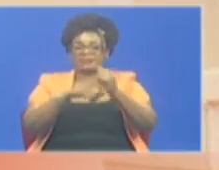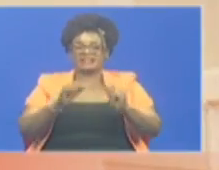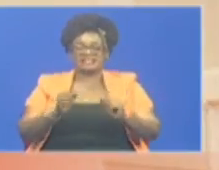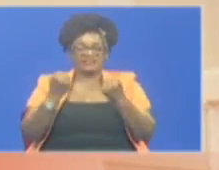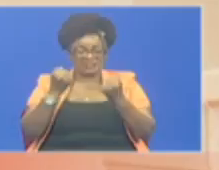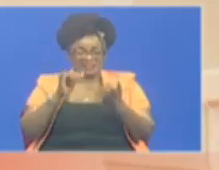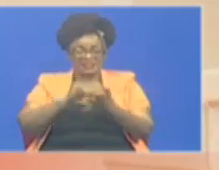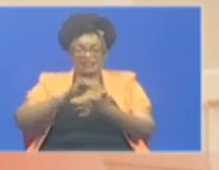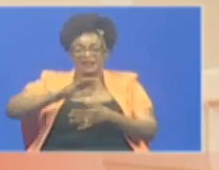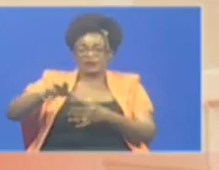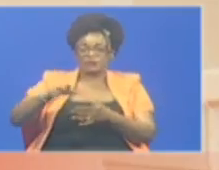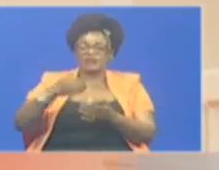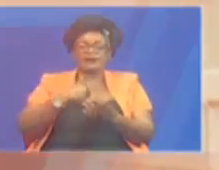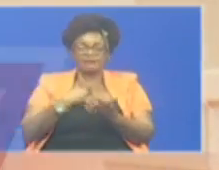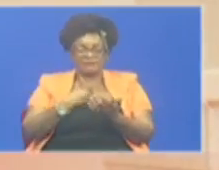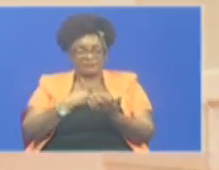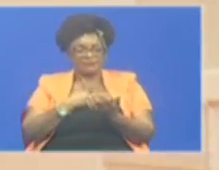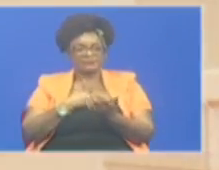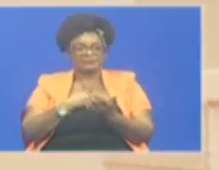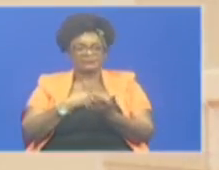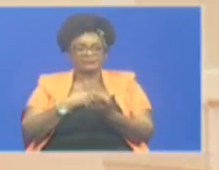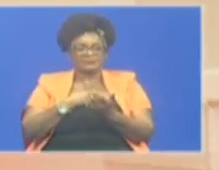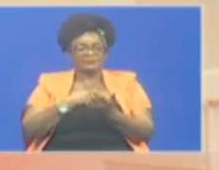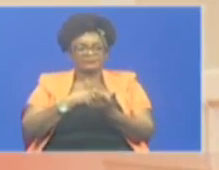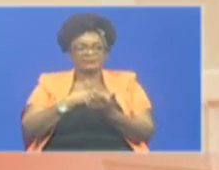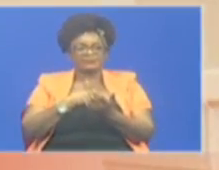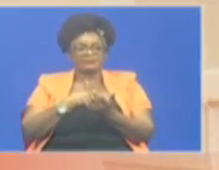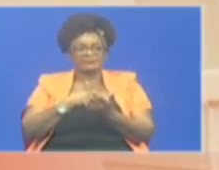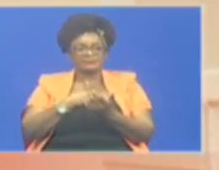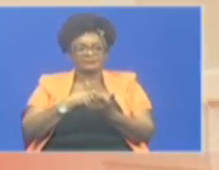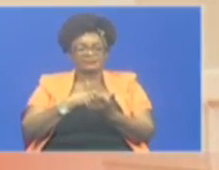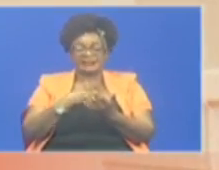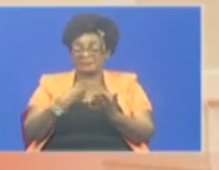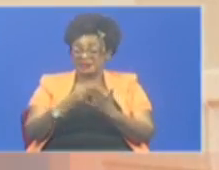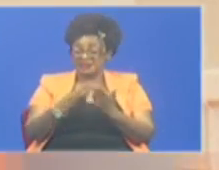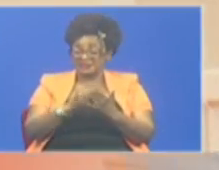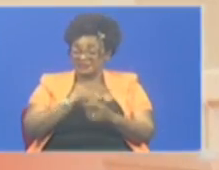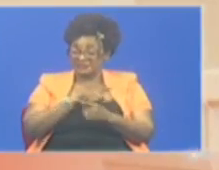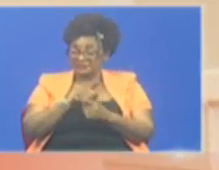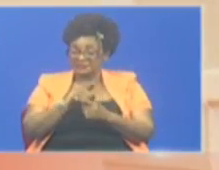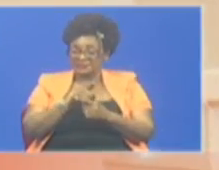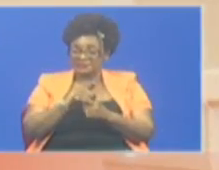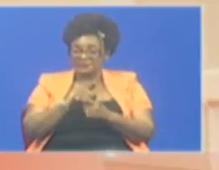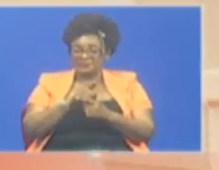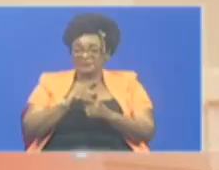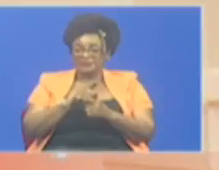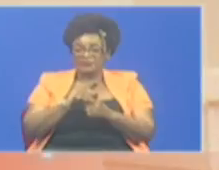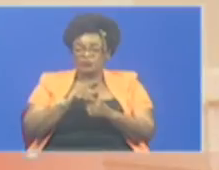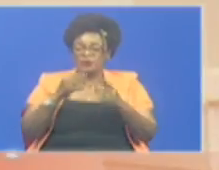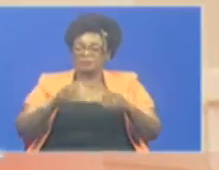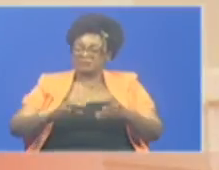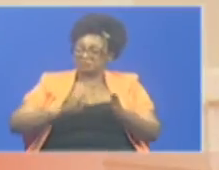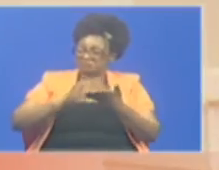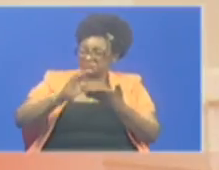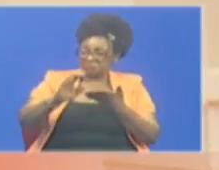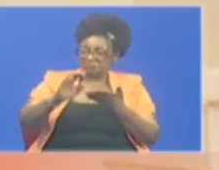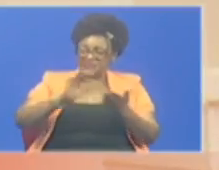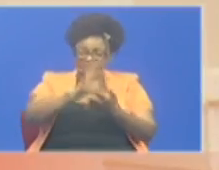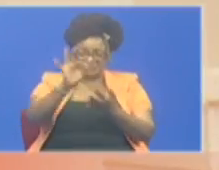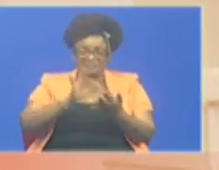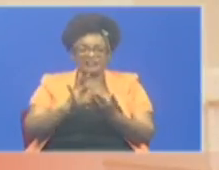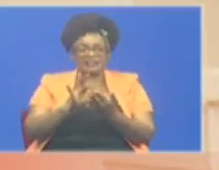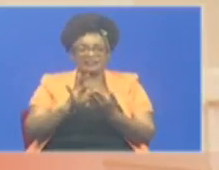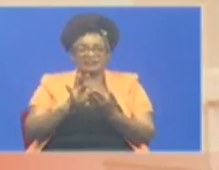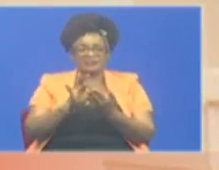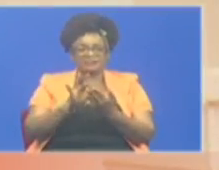the counties have generated. These monies will be devoted specifically to cushion